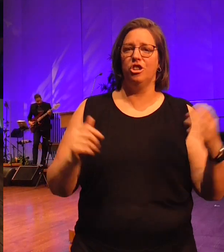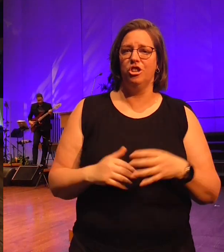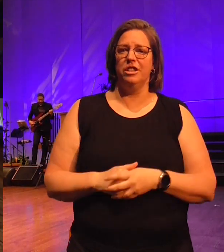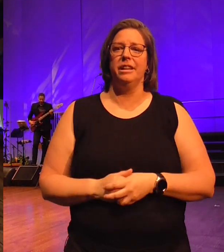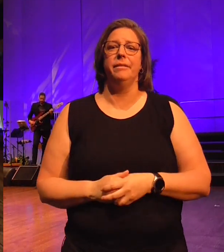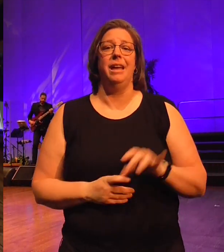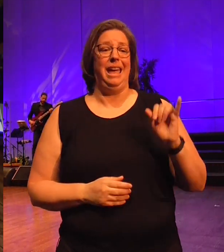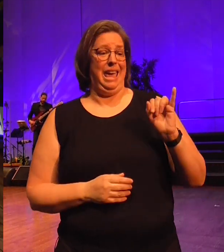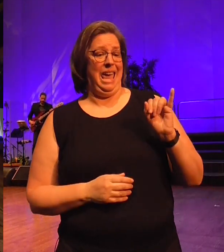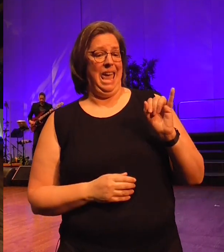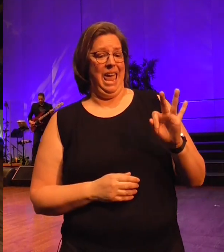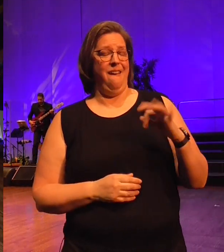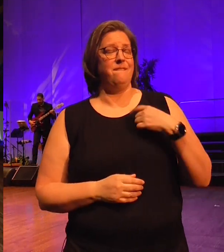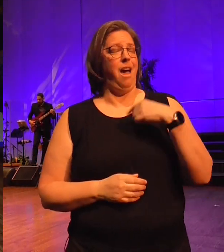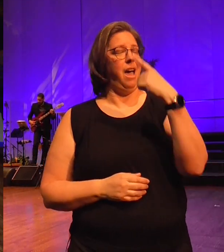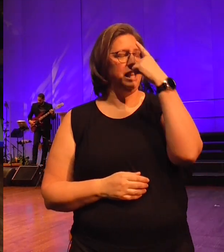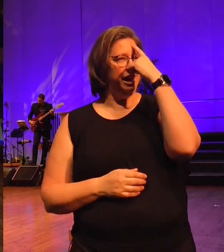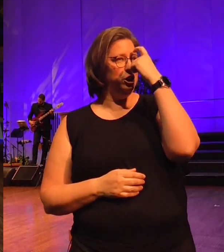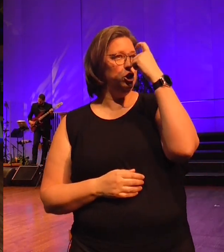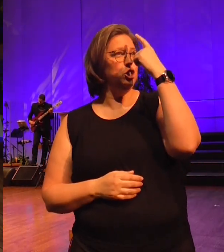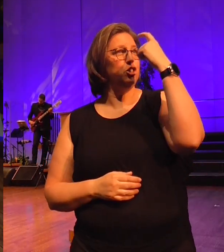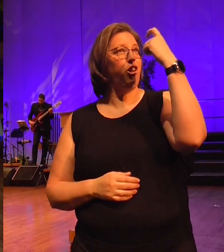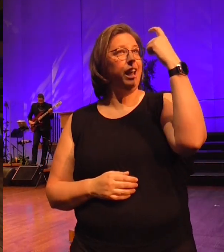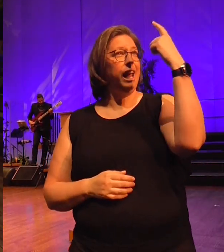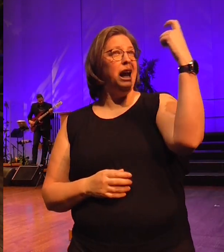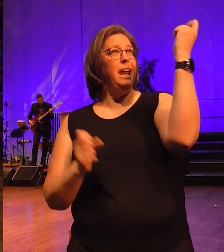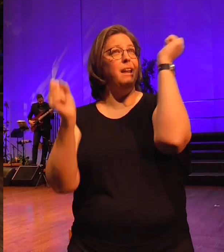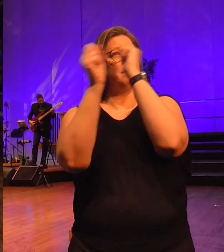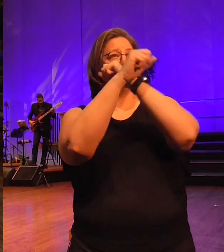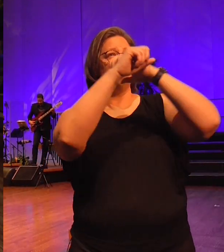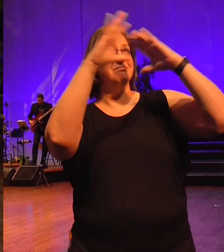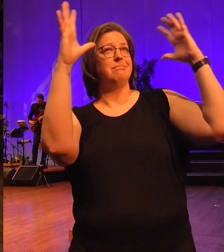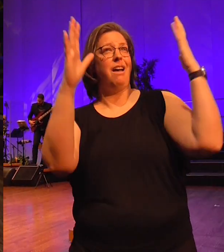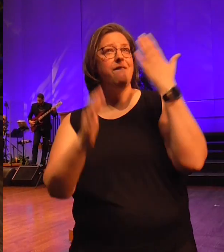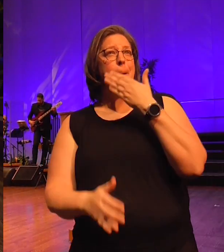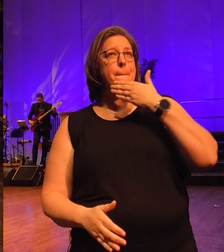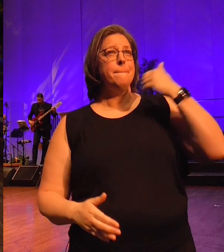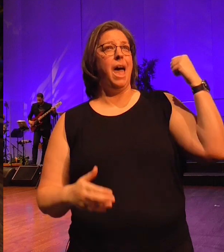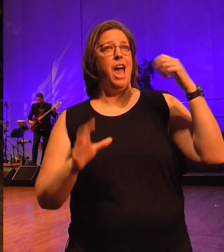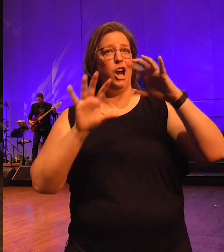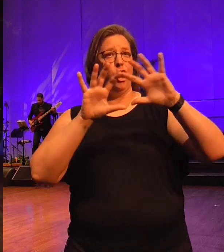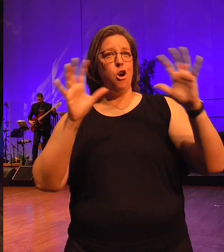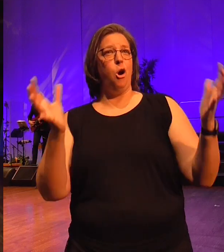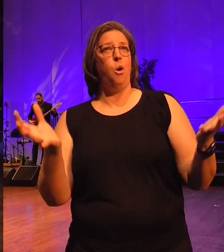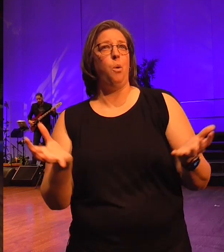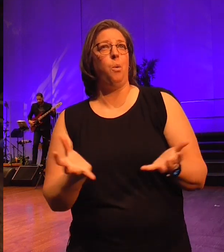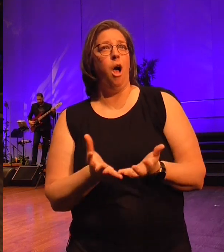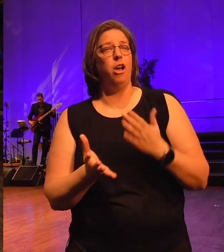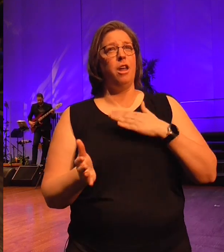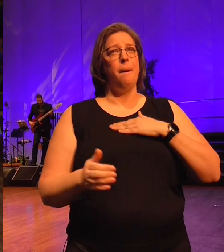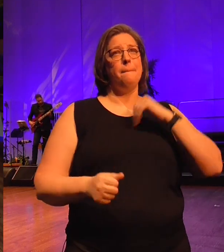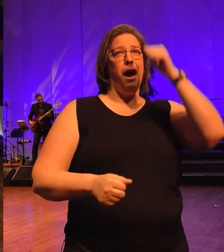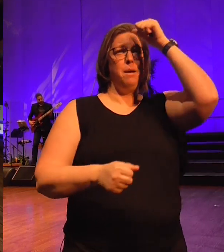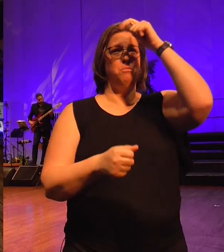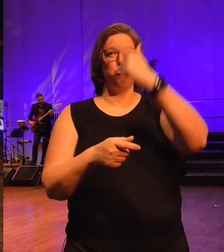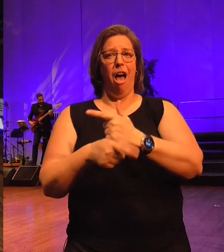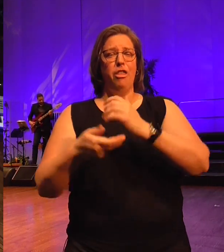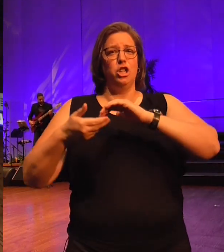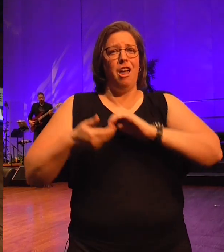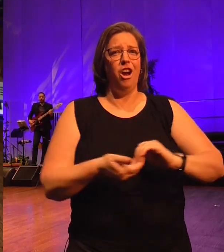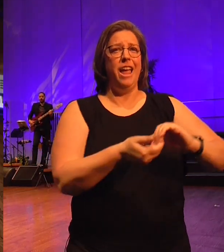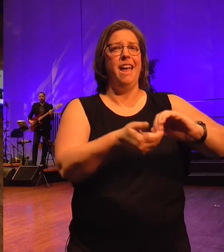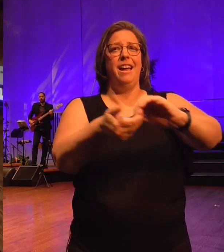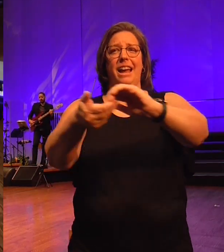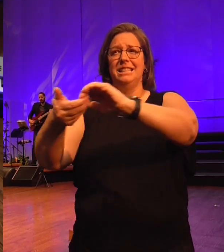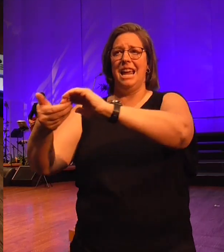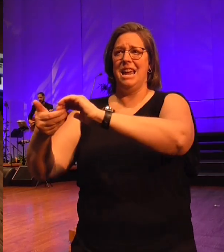I can dream of a better land where all my brothers walk hand in hand, tell